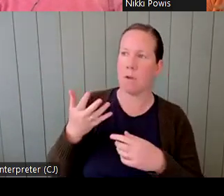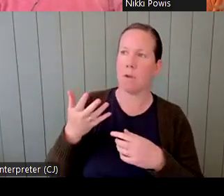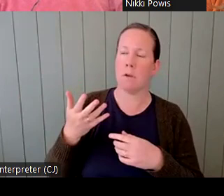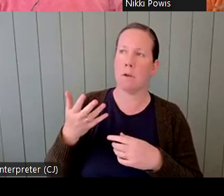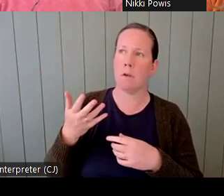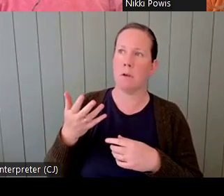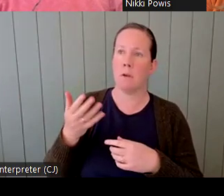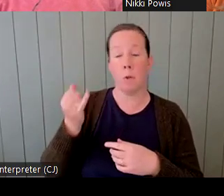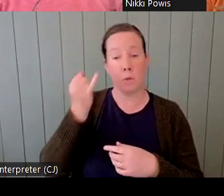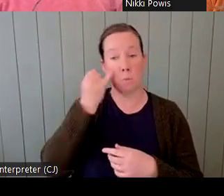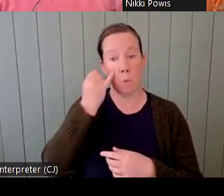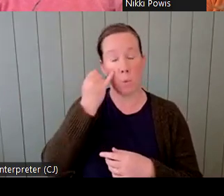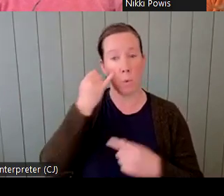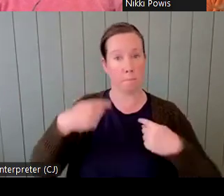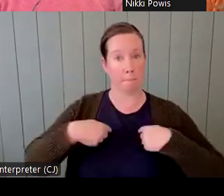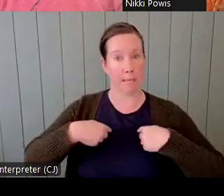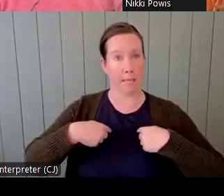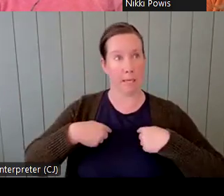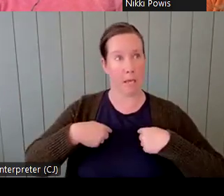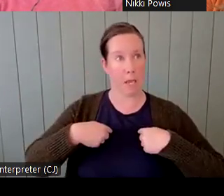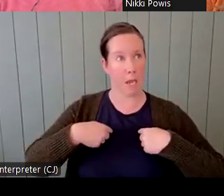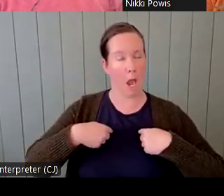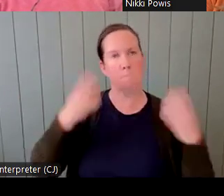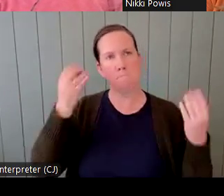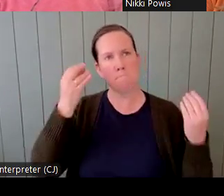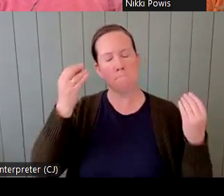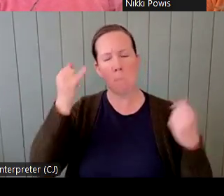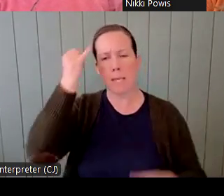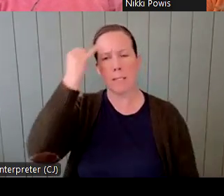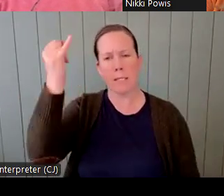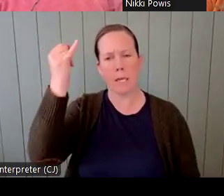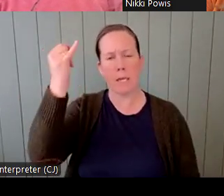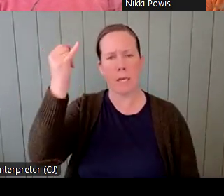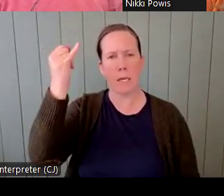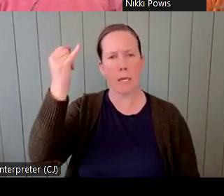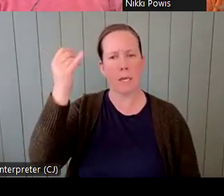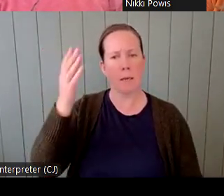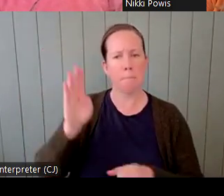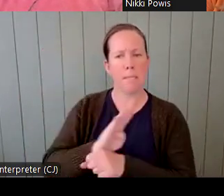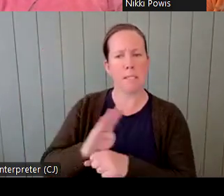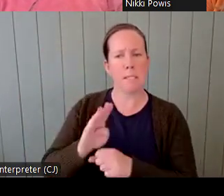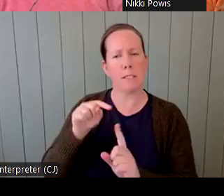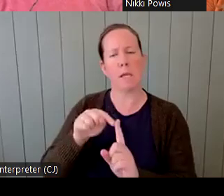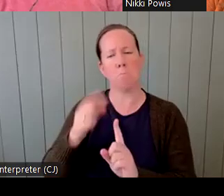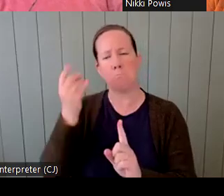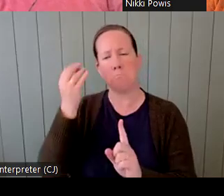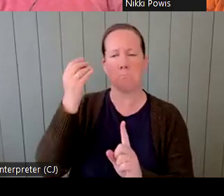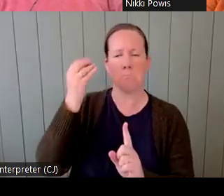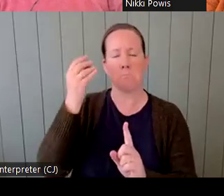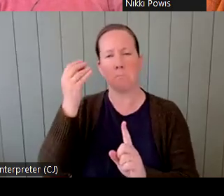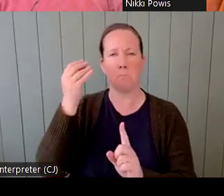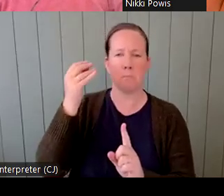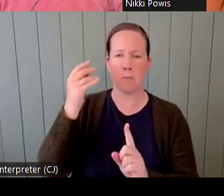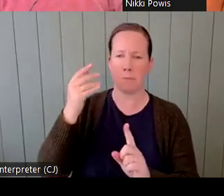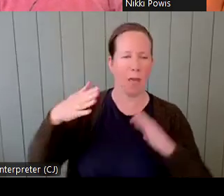at that point where maybe I've got an idea and I'm just like getting started. So I don't